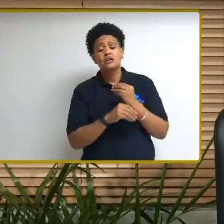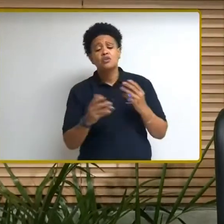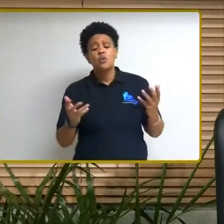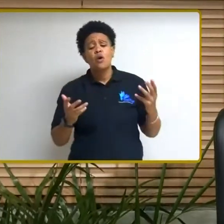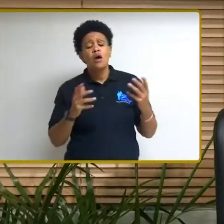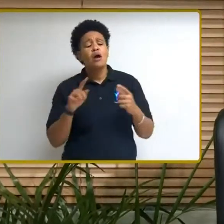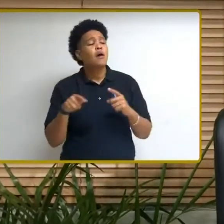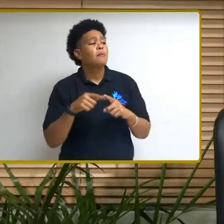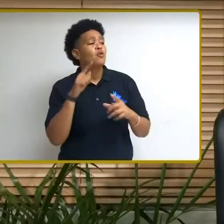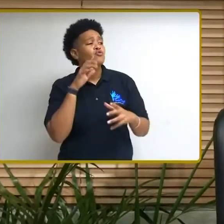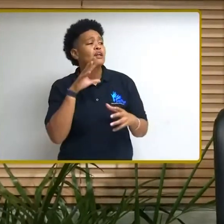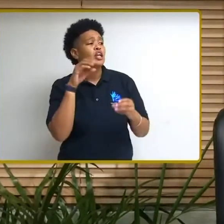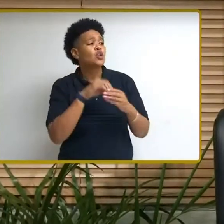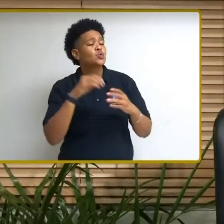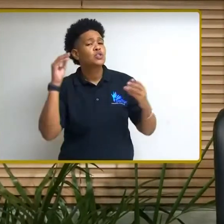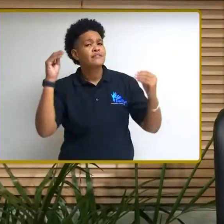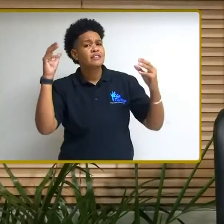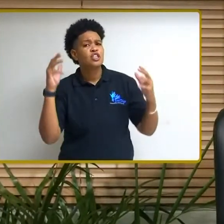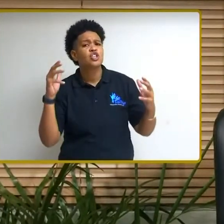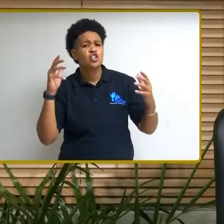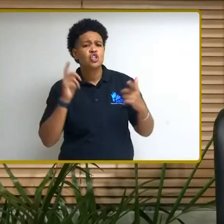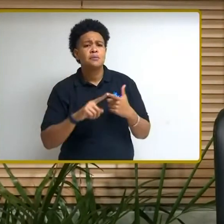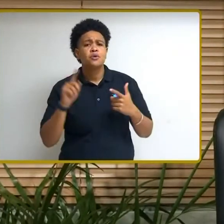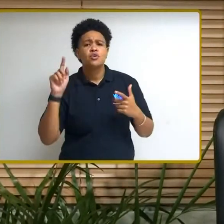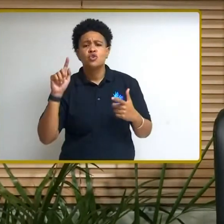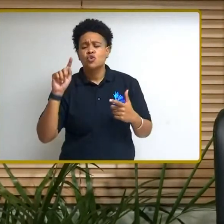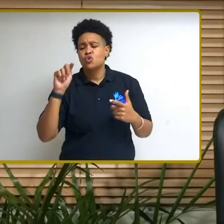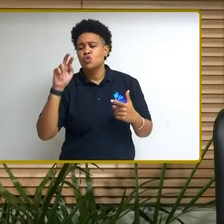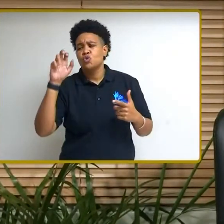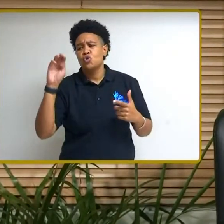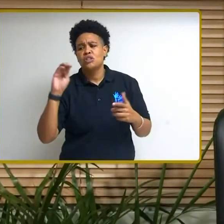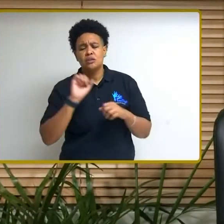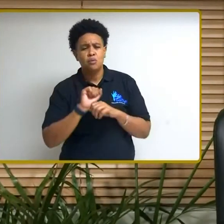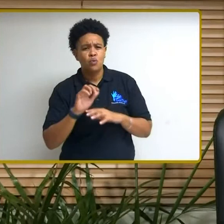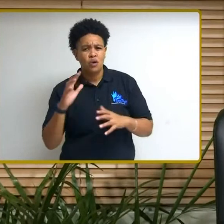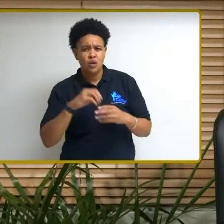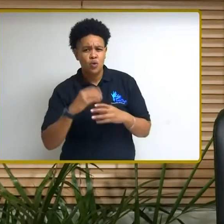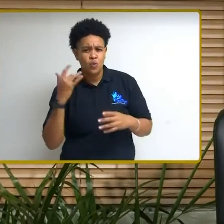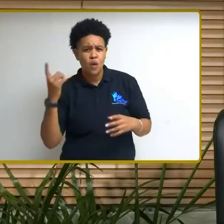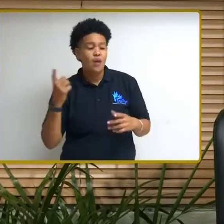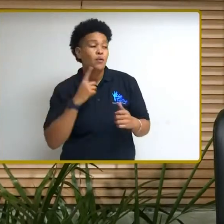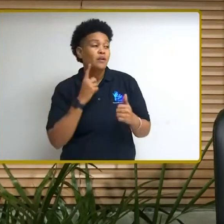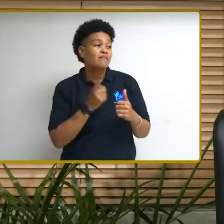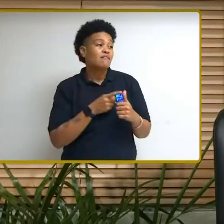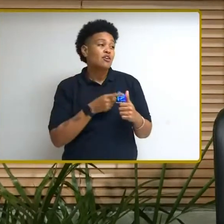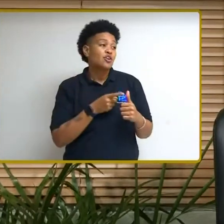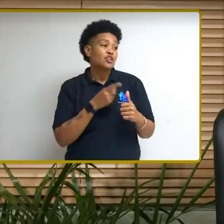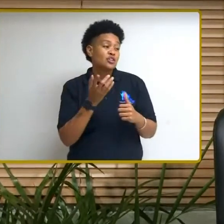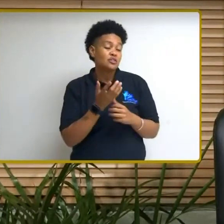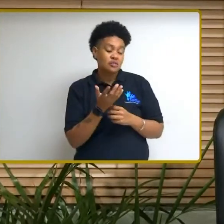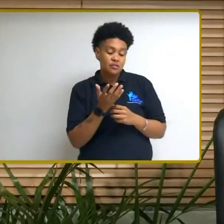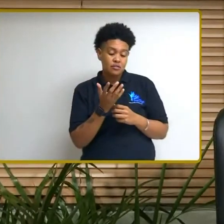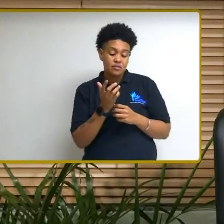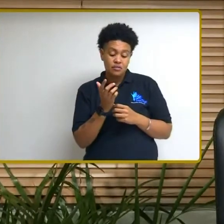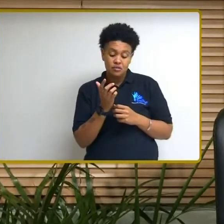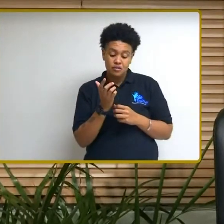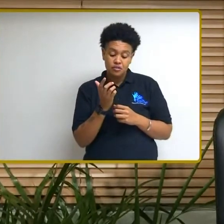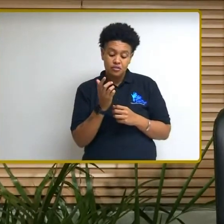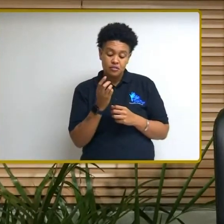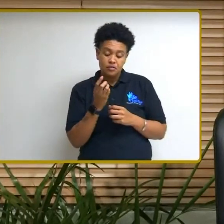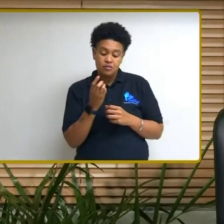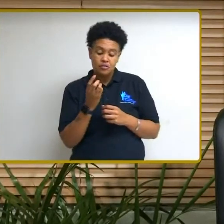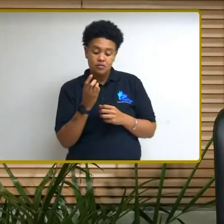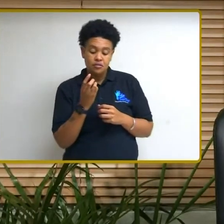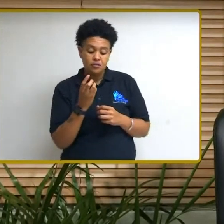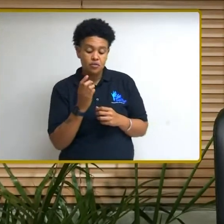the inclusion of the teachers and the tourism industry. Well, first of all, our